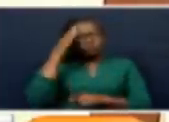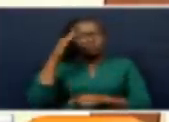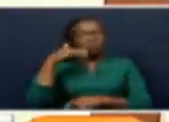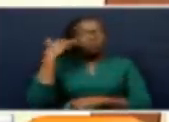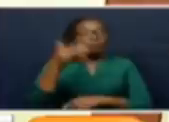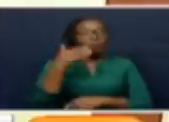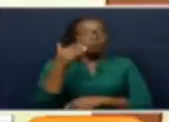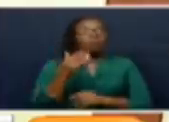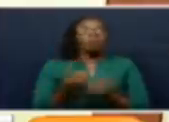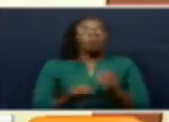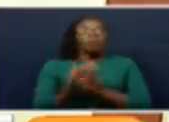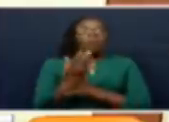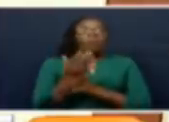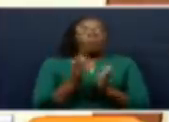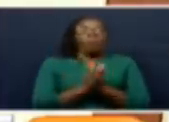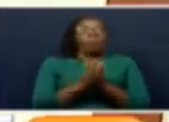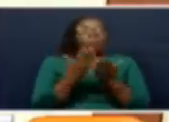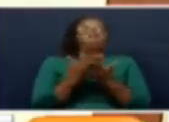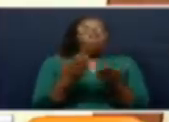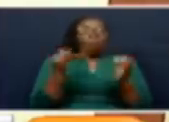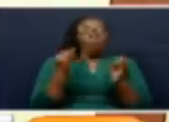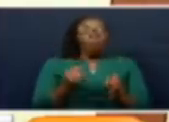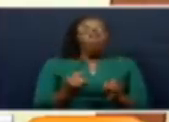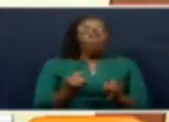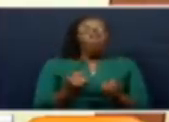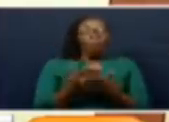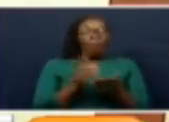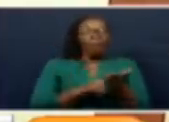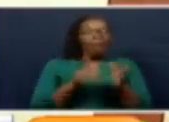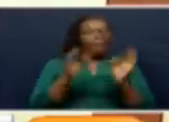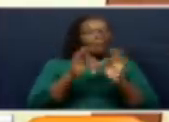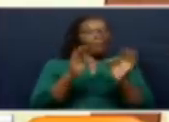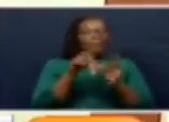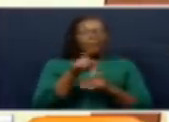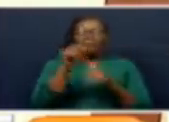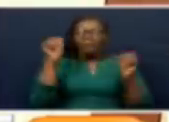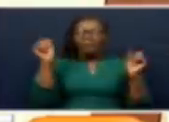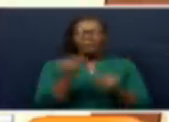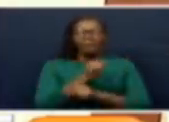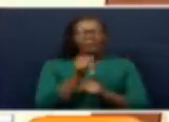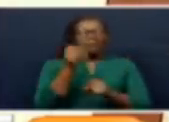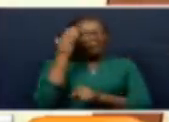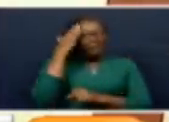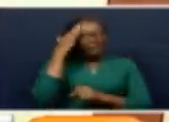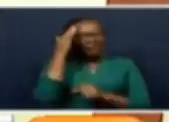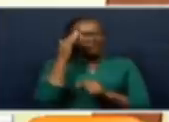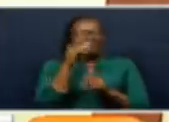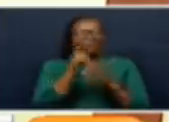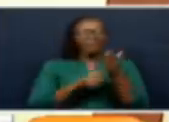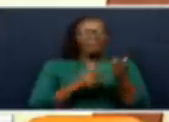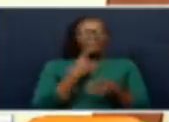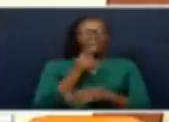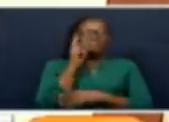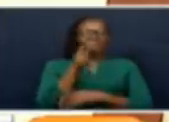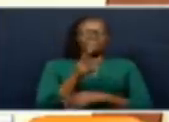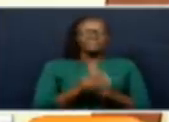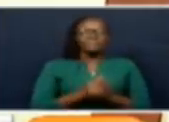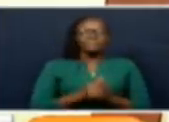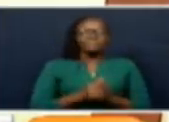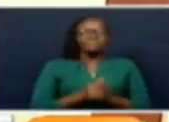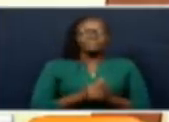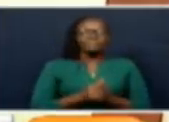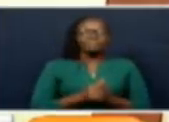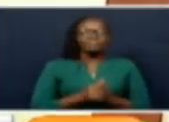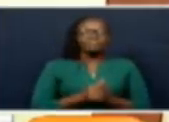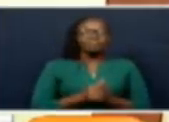new. Mm. He gets people with some surprises that you cannot be able to project what he's going to say next. Yeah. Yeah. So that